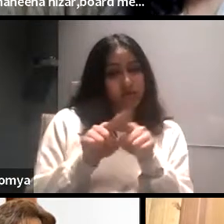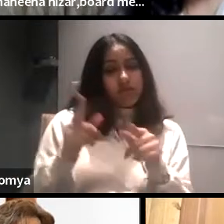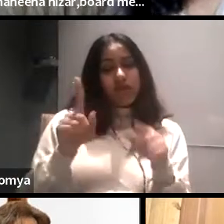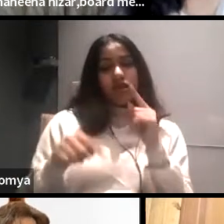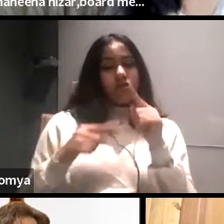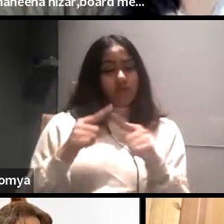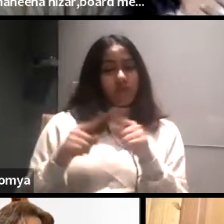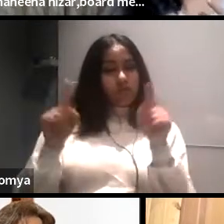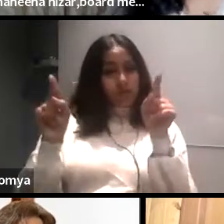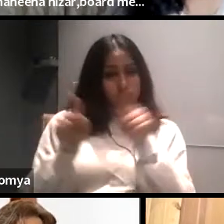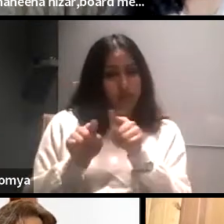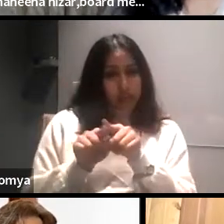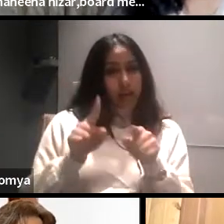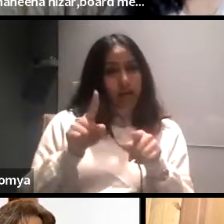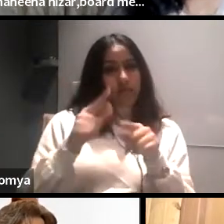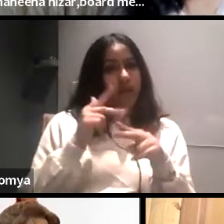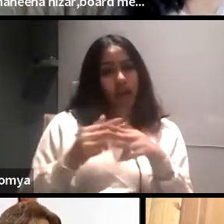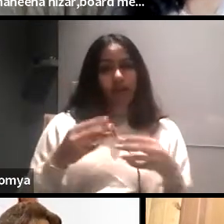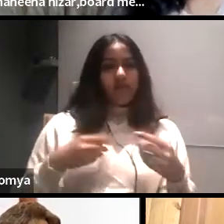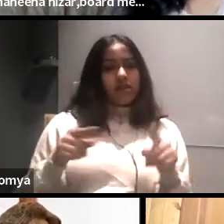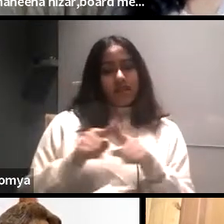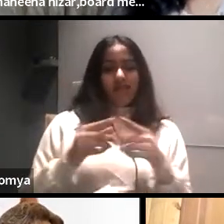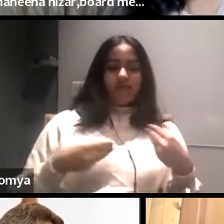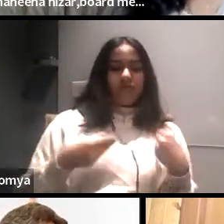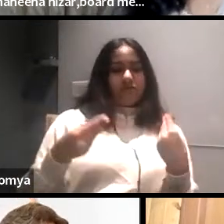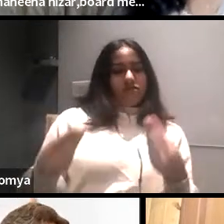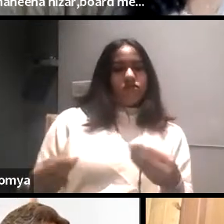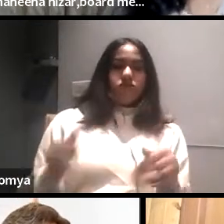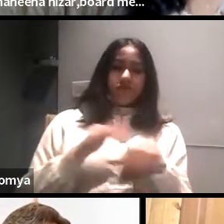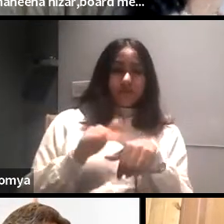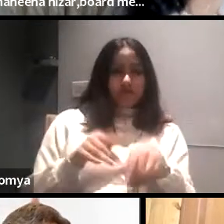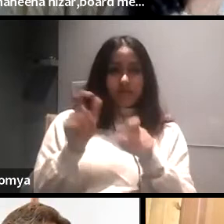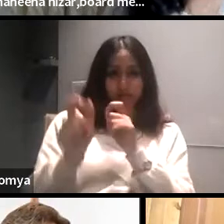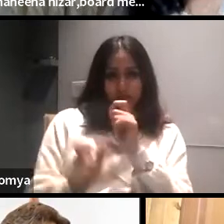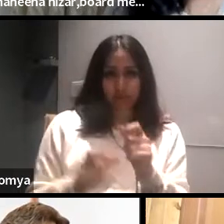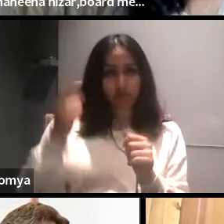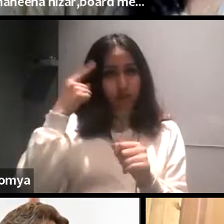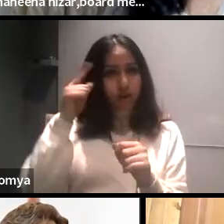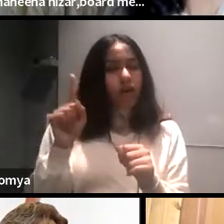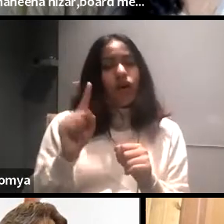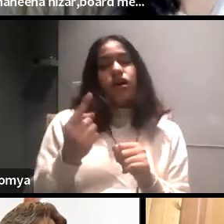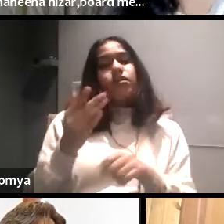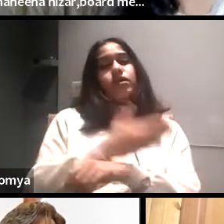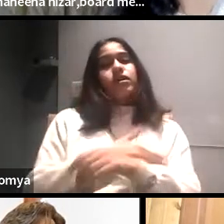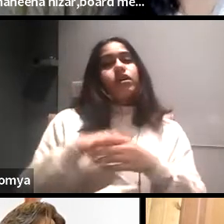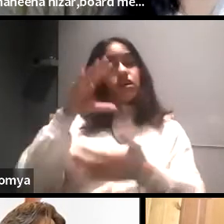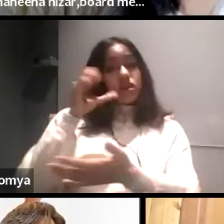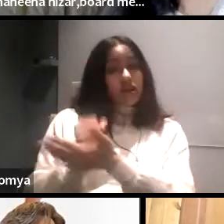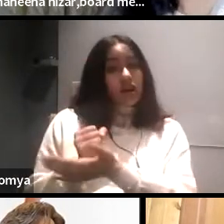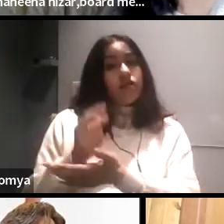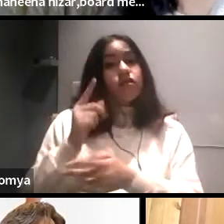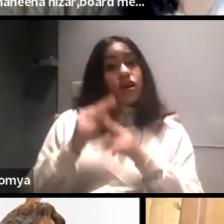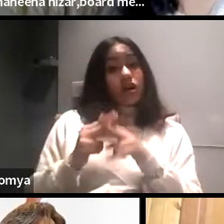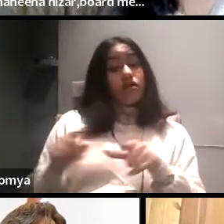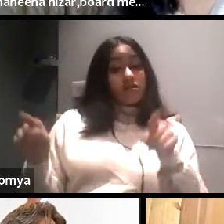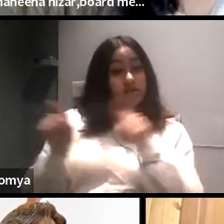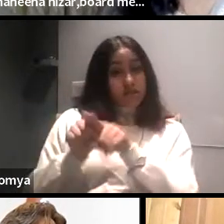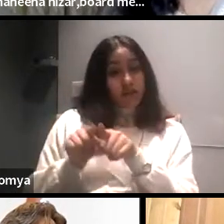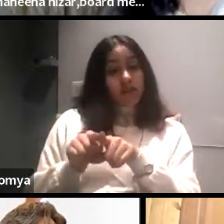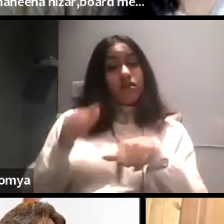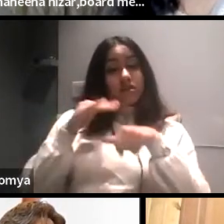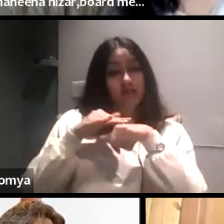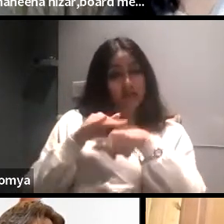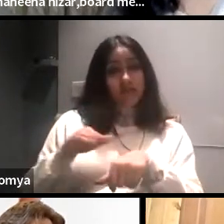about, if you're providing an experience for people, make sure that the same experience you're giving